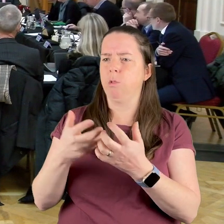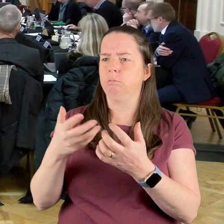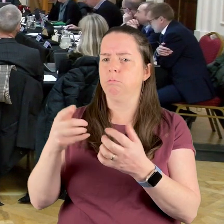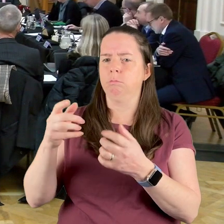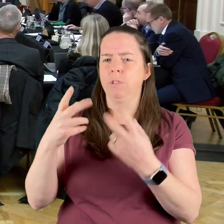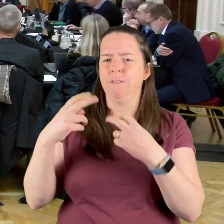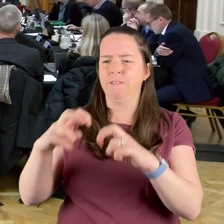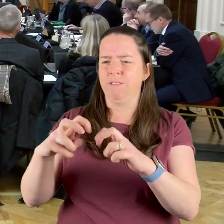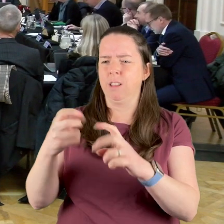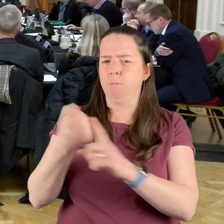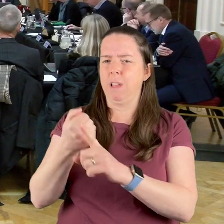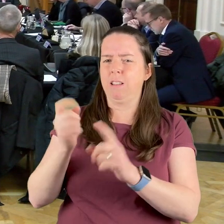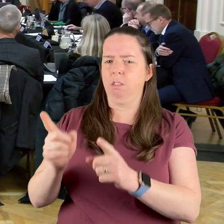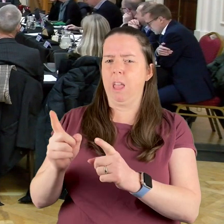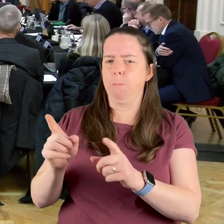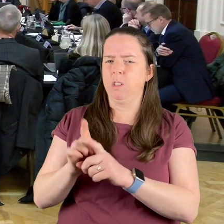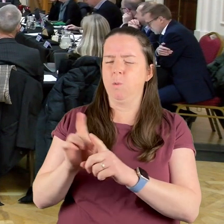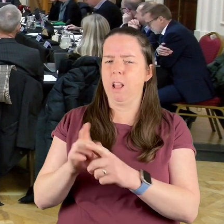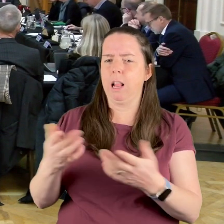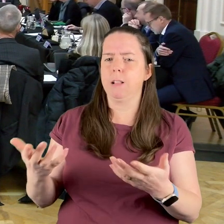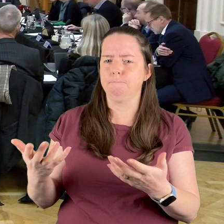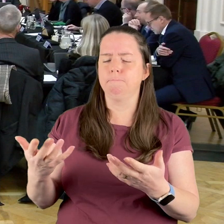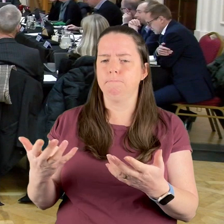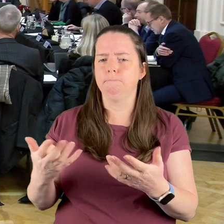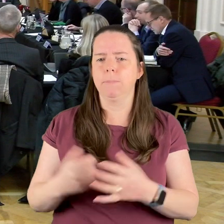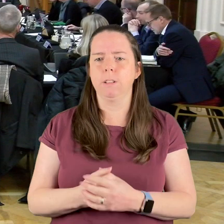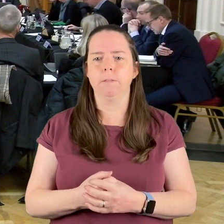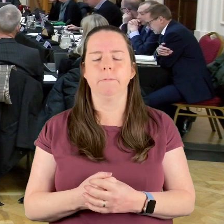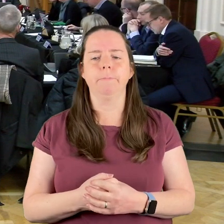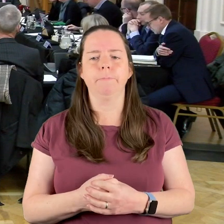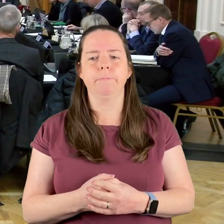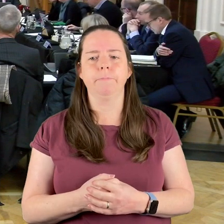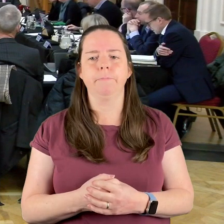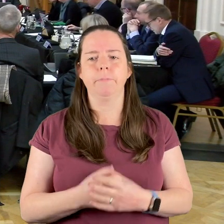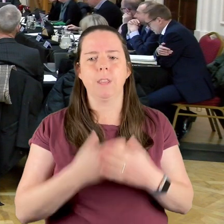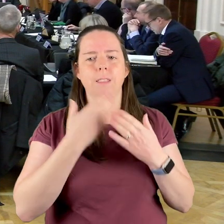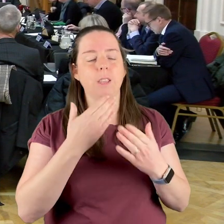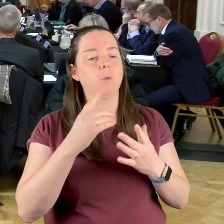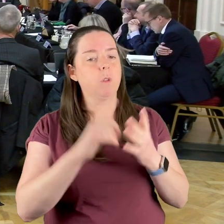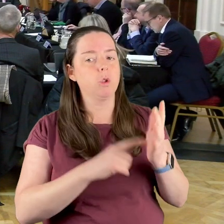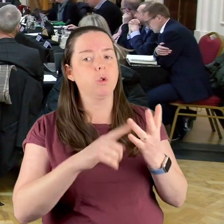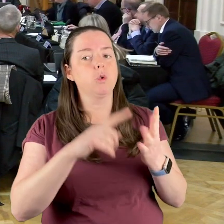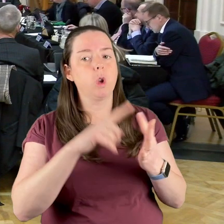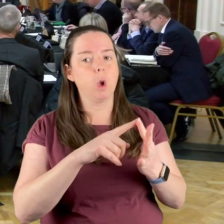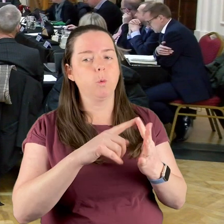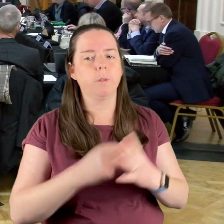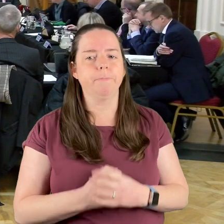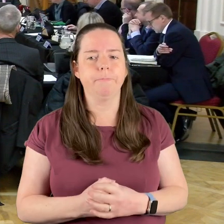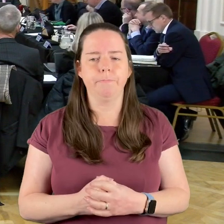it has significant implications for how they will receive our investigations as well.